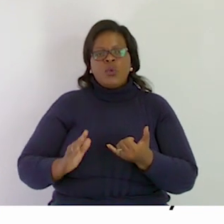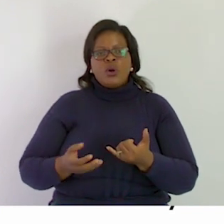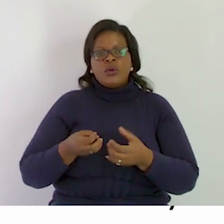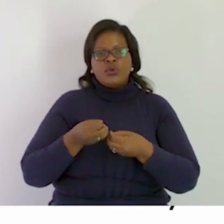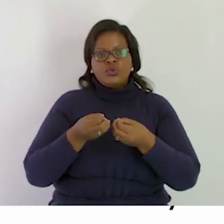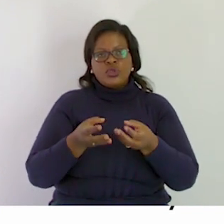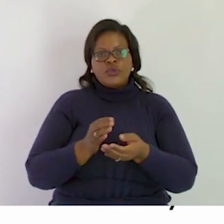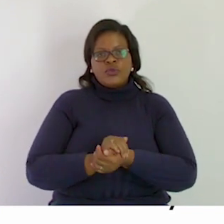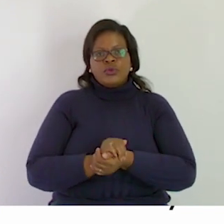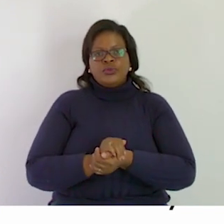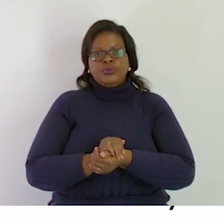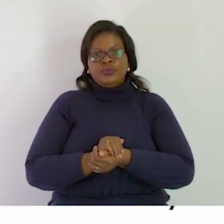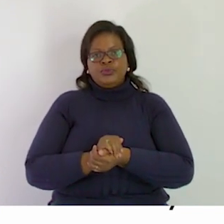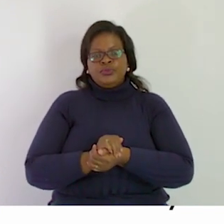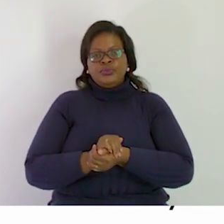Commutative property.